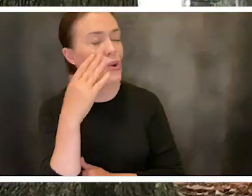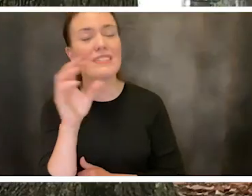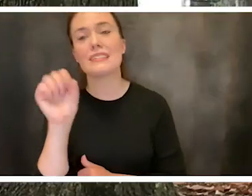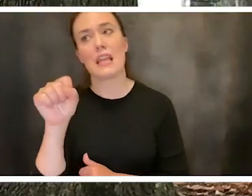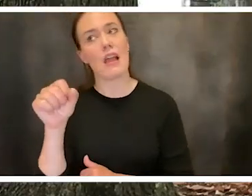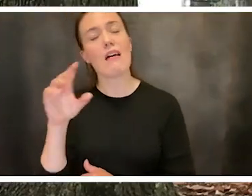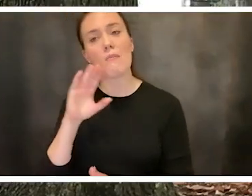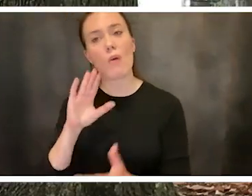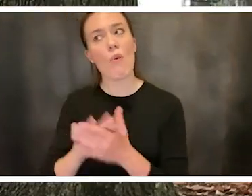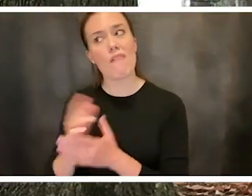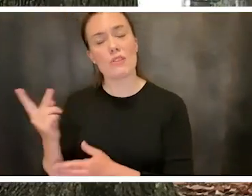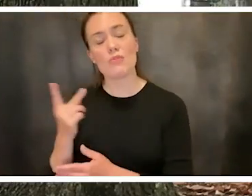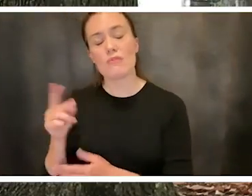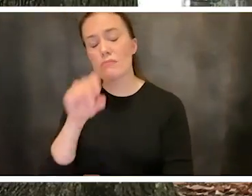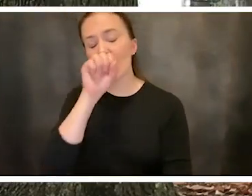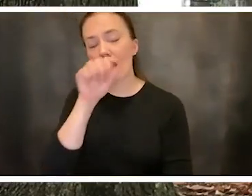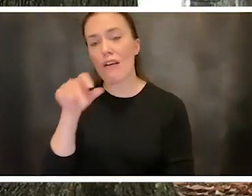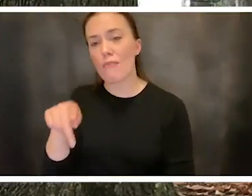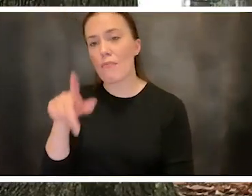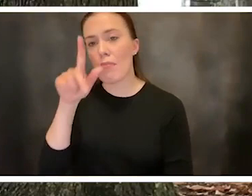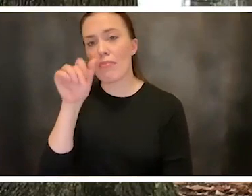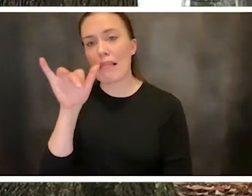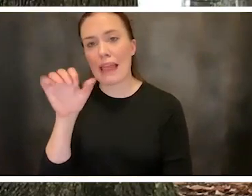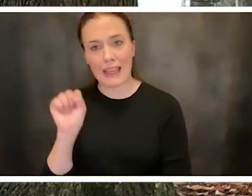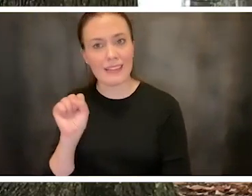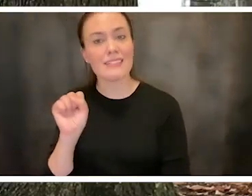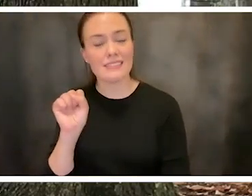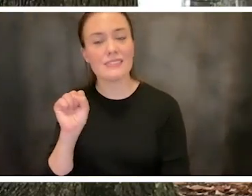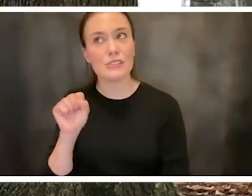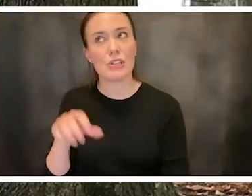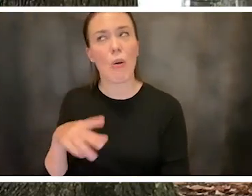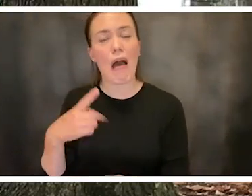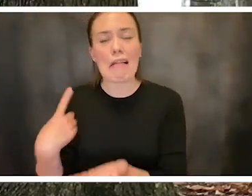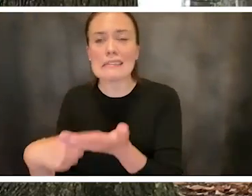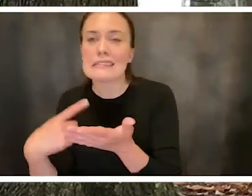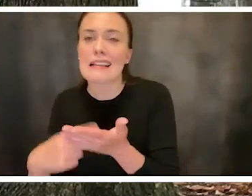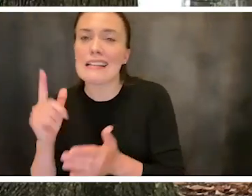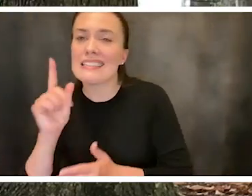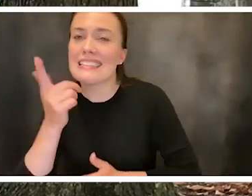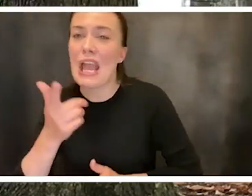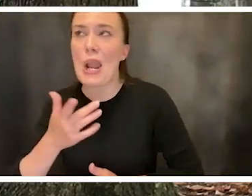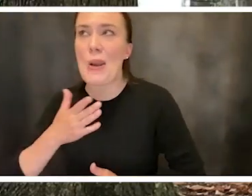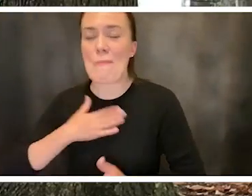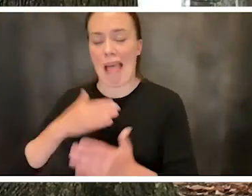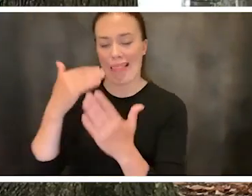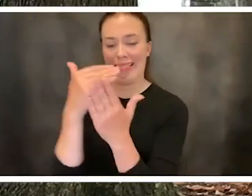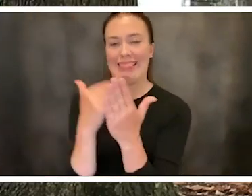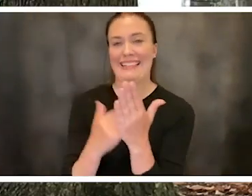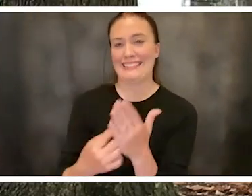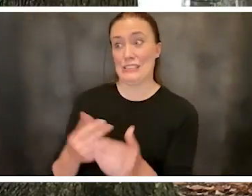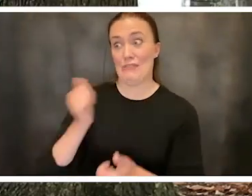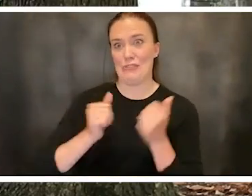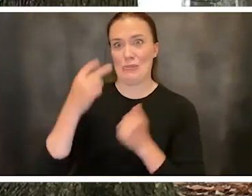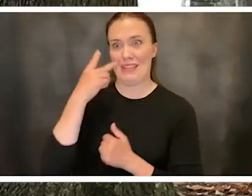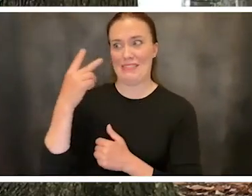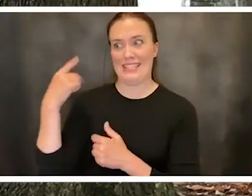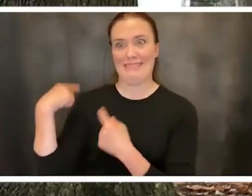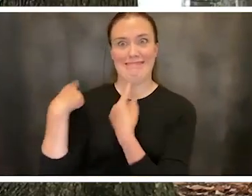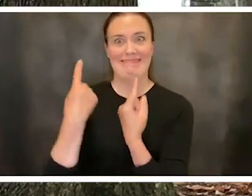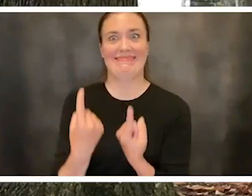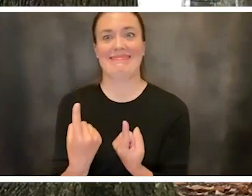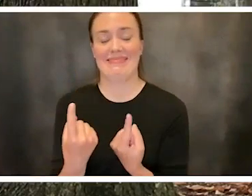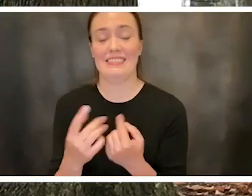now. A little bit later, if you ask me, I've got a crib sheet. We can go over some of the stuff we've seen. Oh, that's great. But so that to me is really what is the draw for